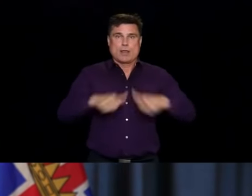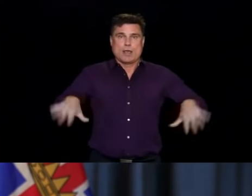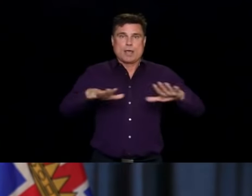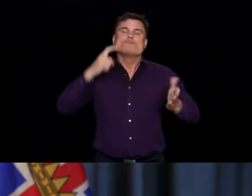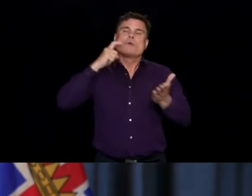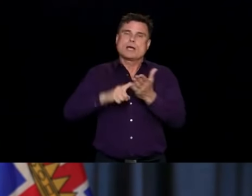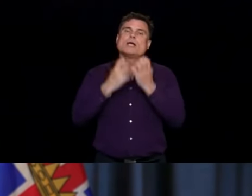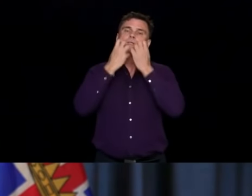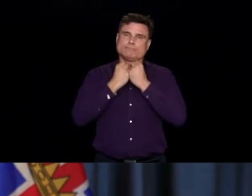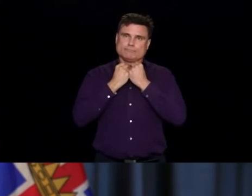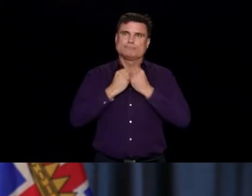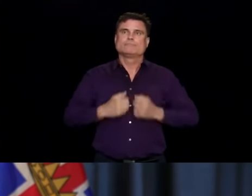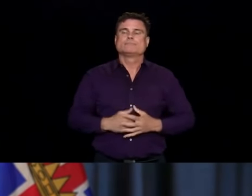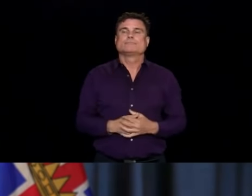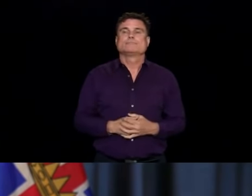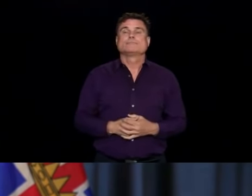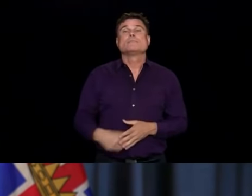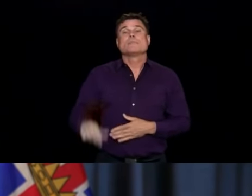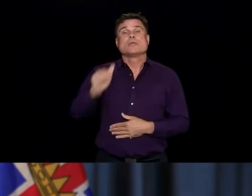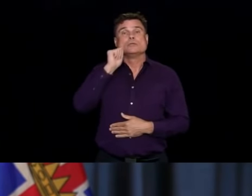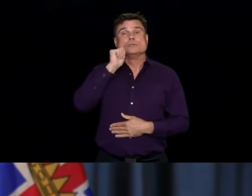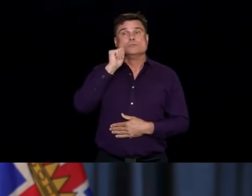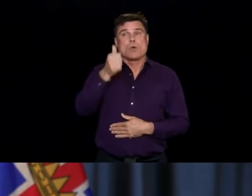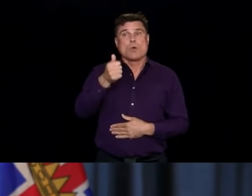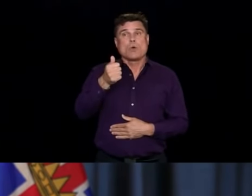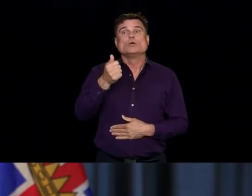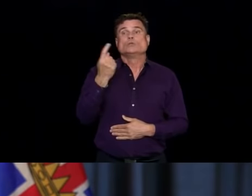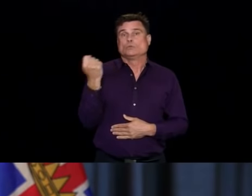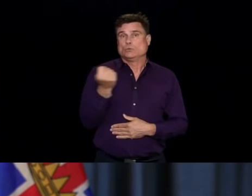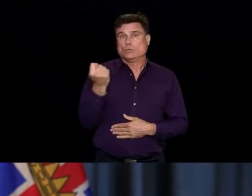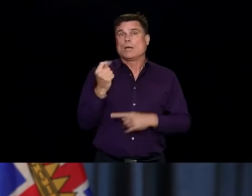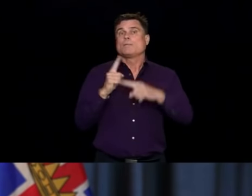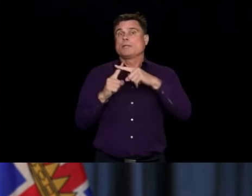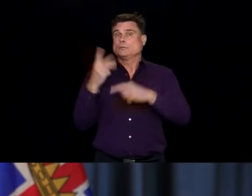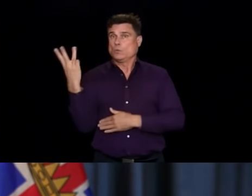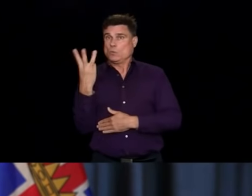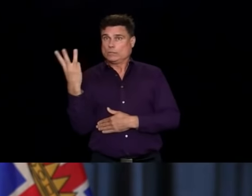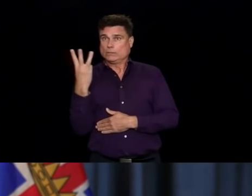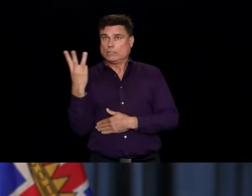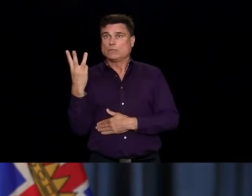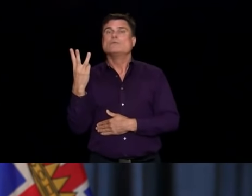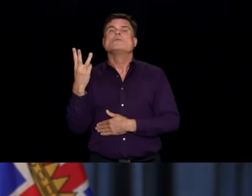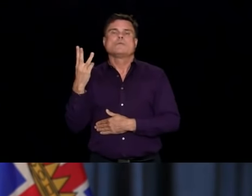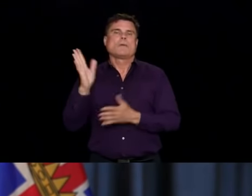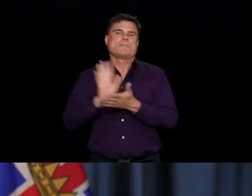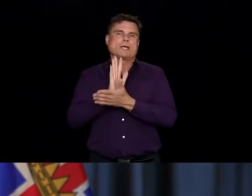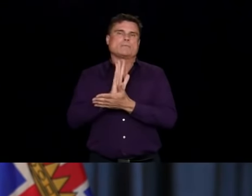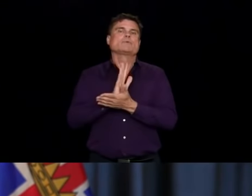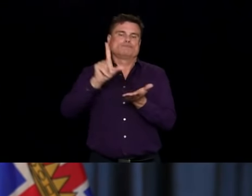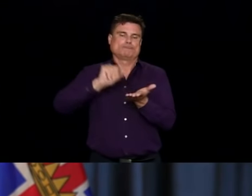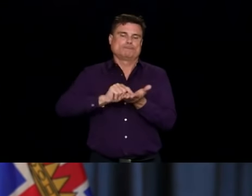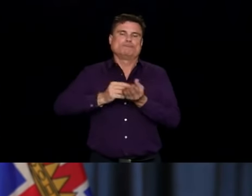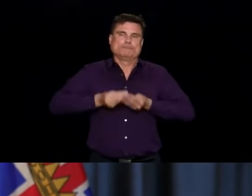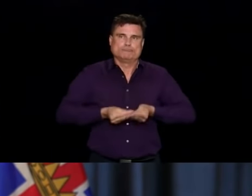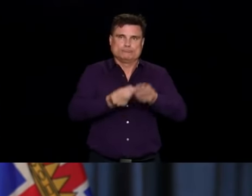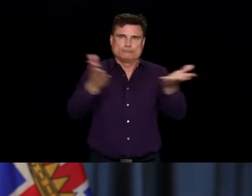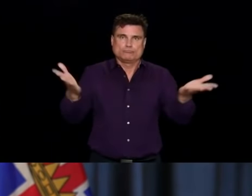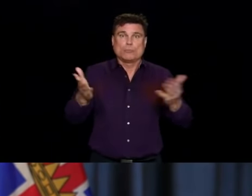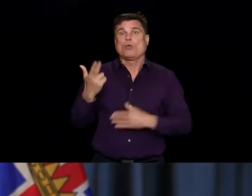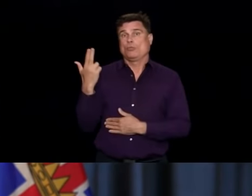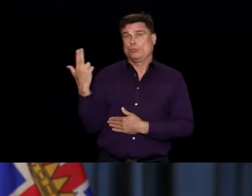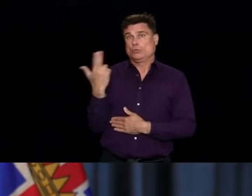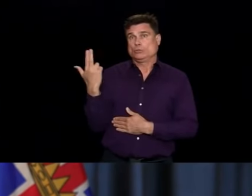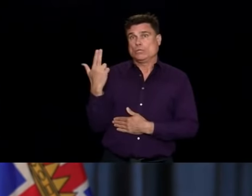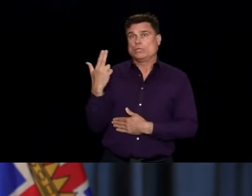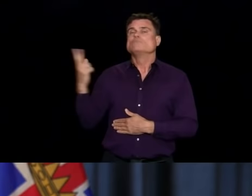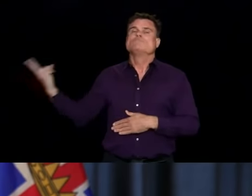at around 3 o'clock, we'll be providing written briefings with updates about COVID-19, new cases in British Columbia. On Thursday,